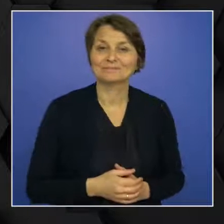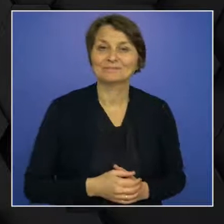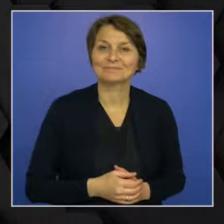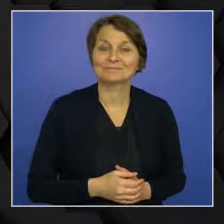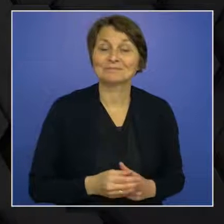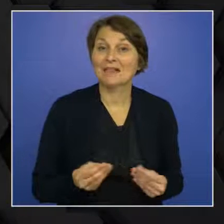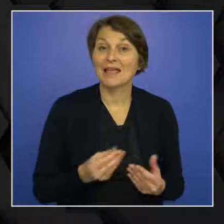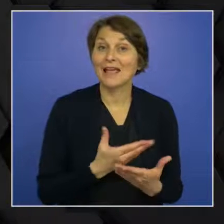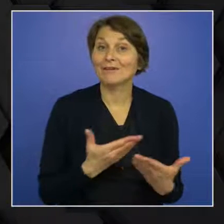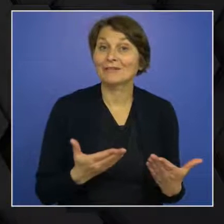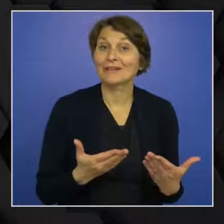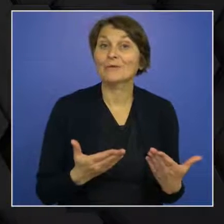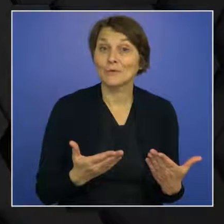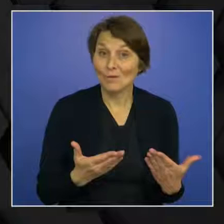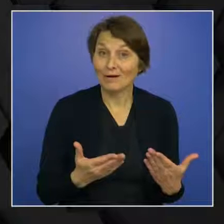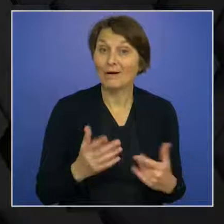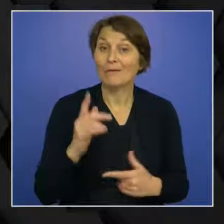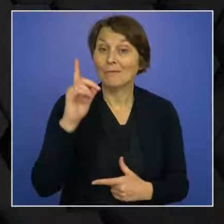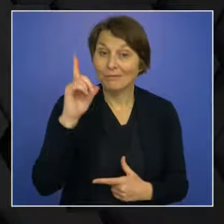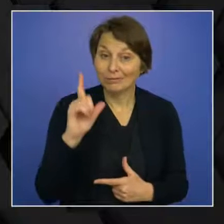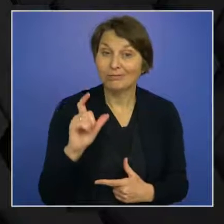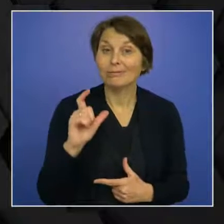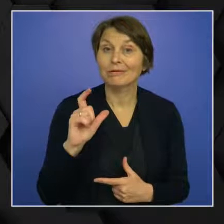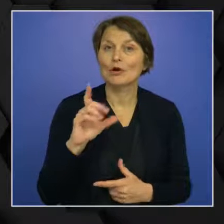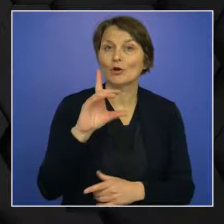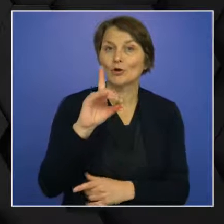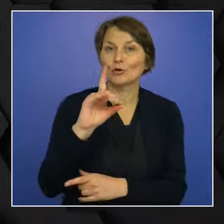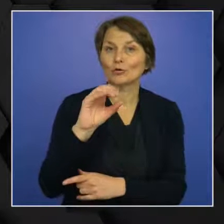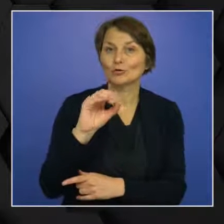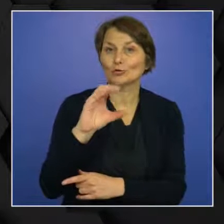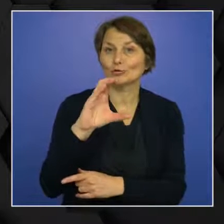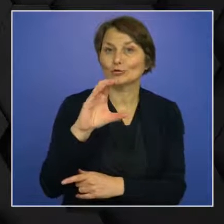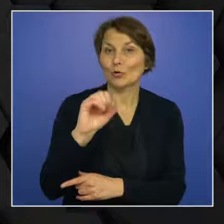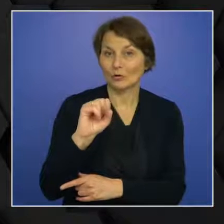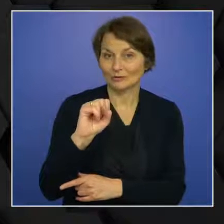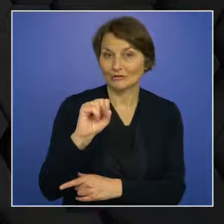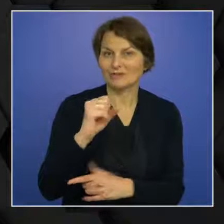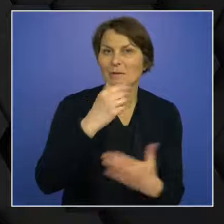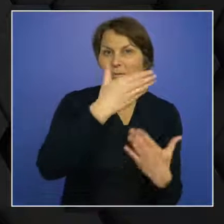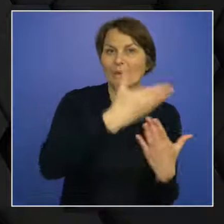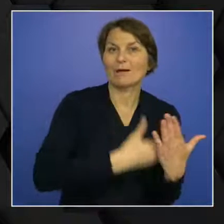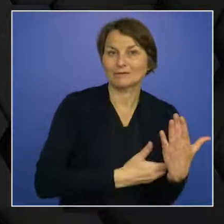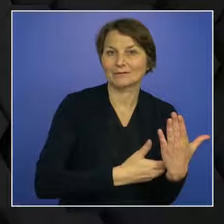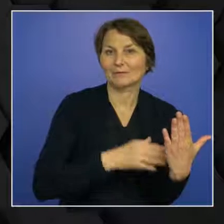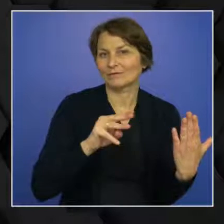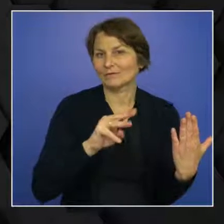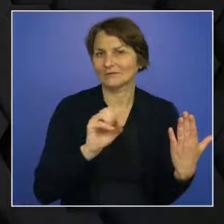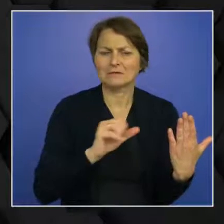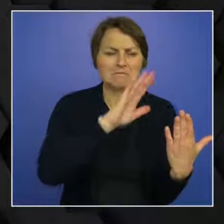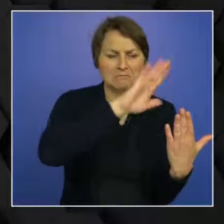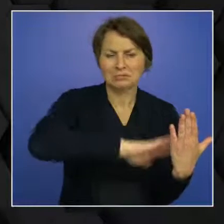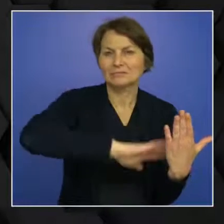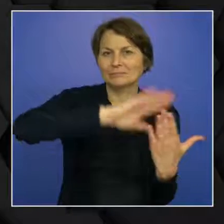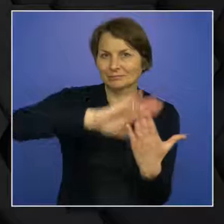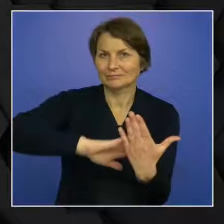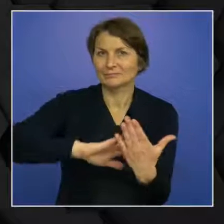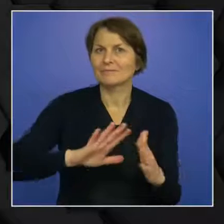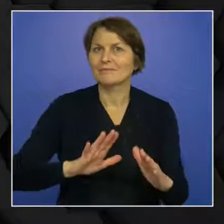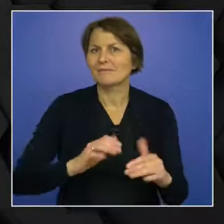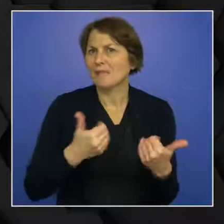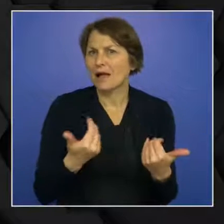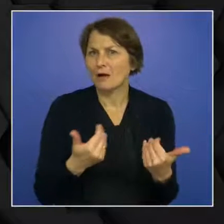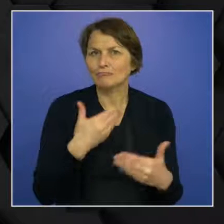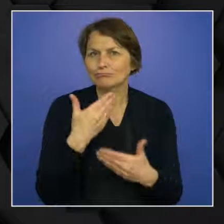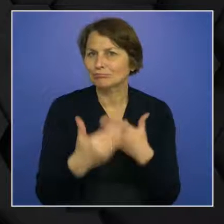always starts at docs. And this doc really explains very well how this system works.